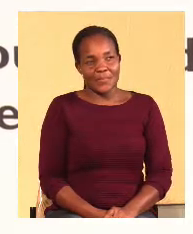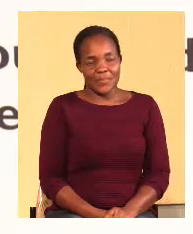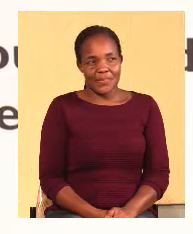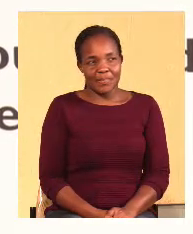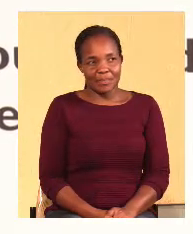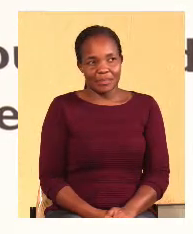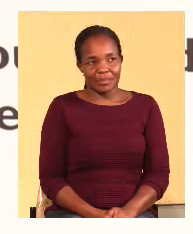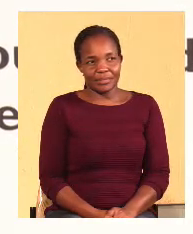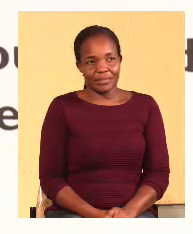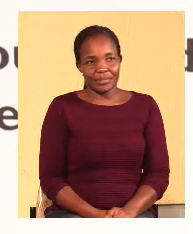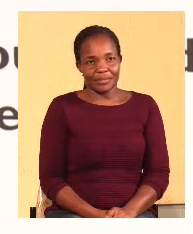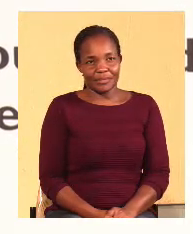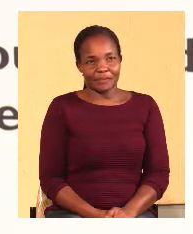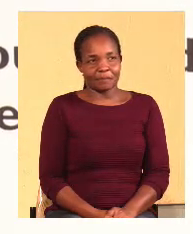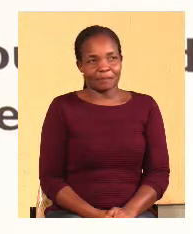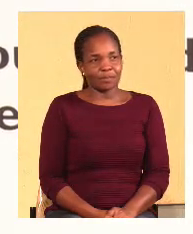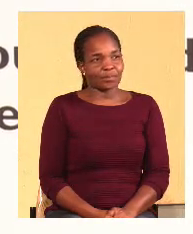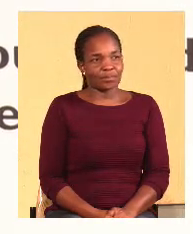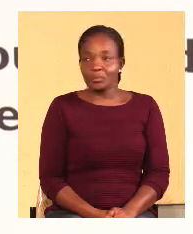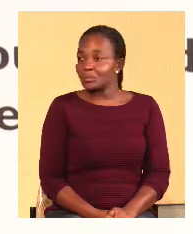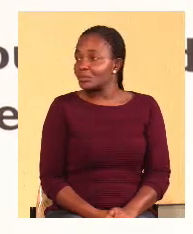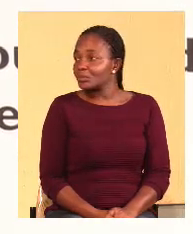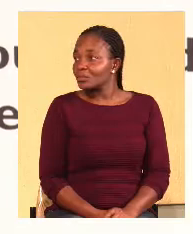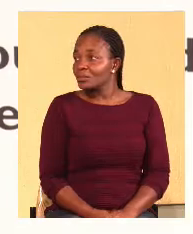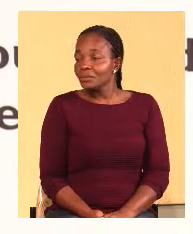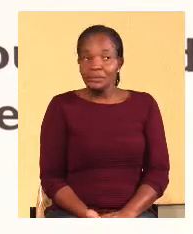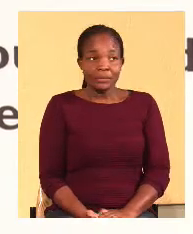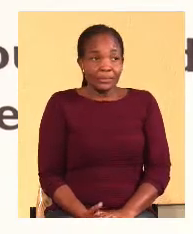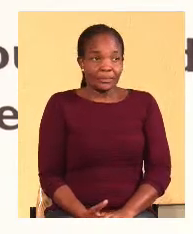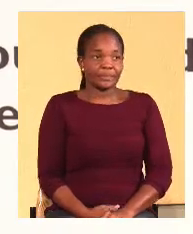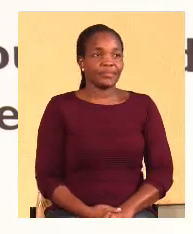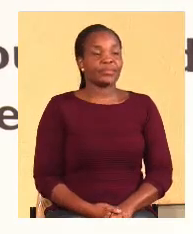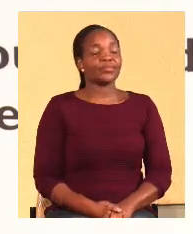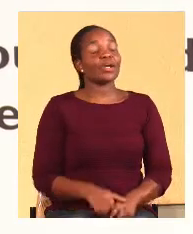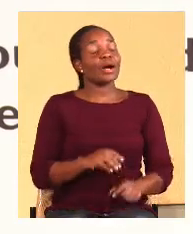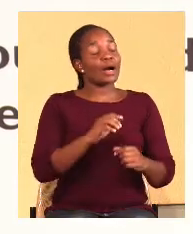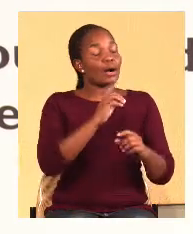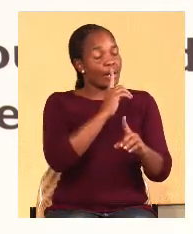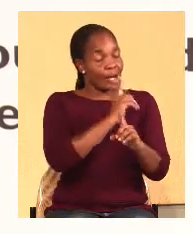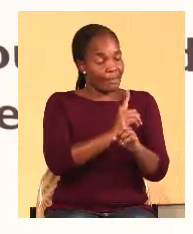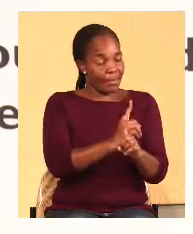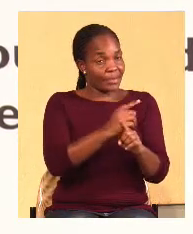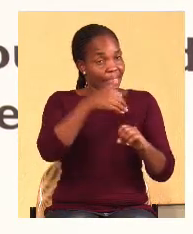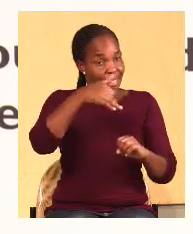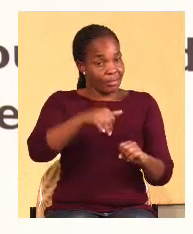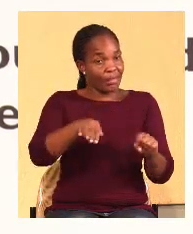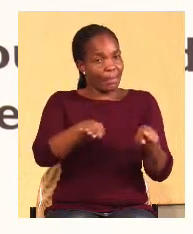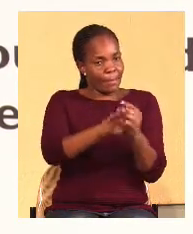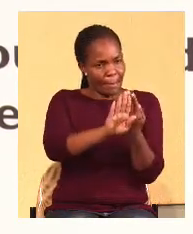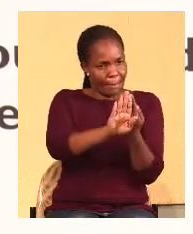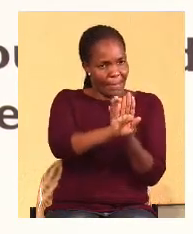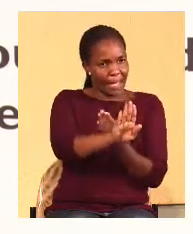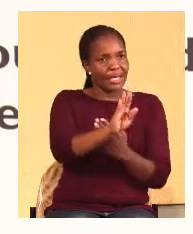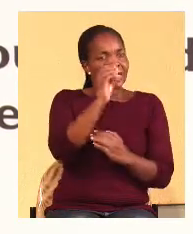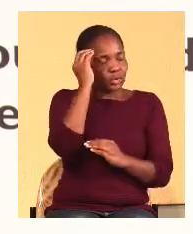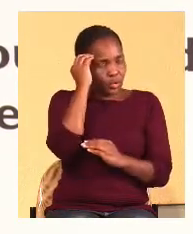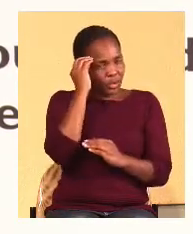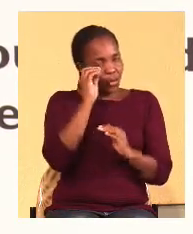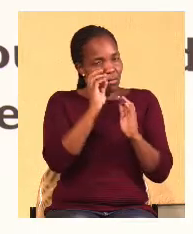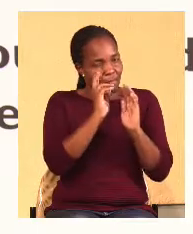objective that all government should have, and that is to ensure that the welfare and the health and the safety